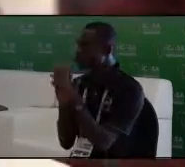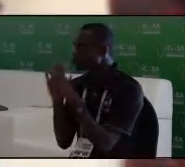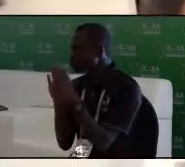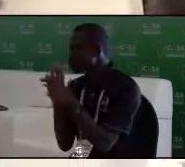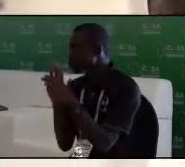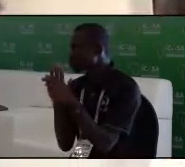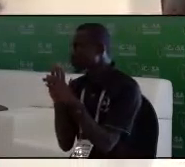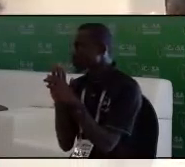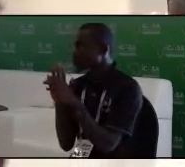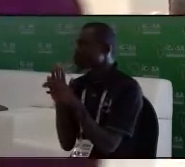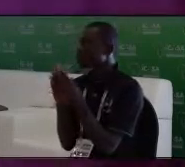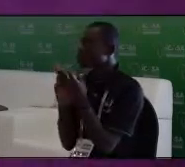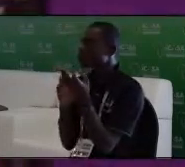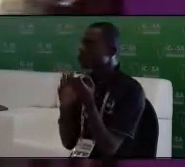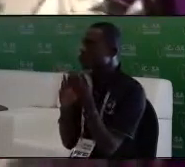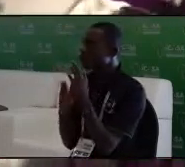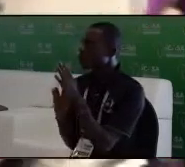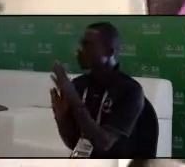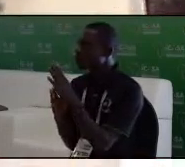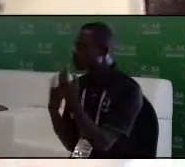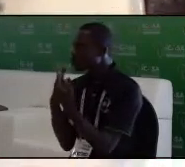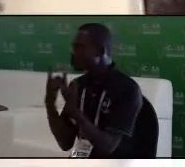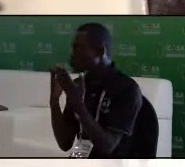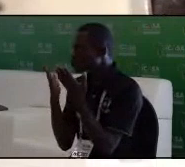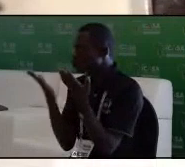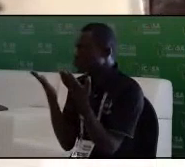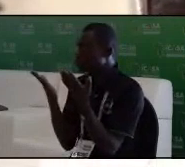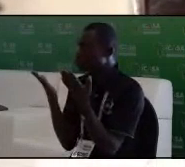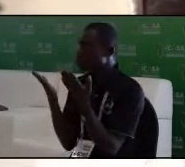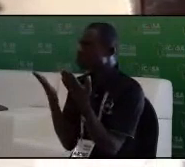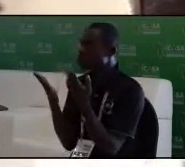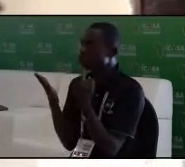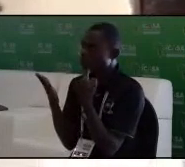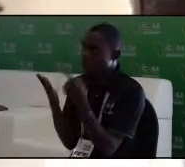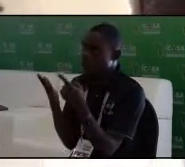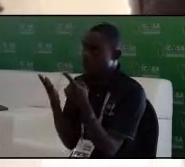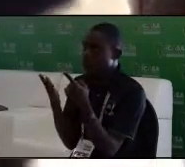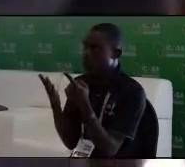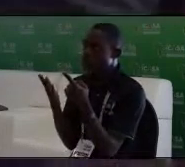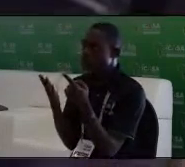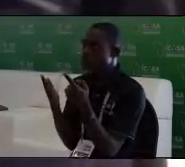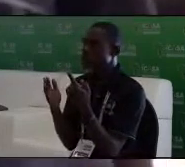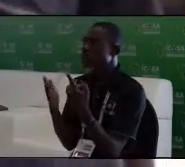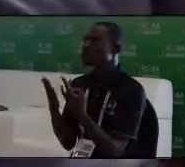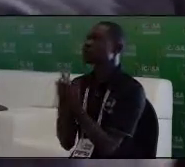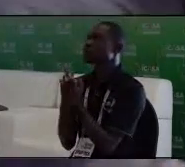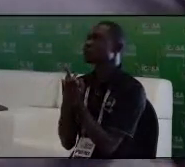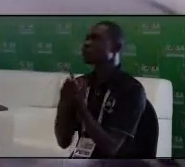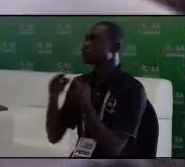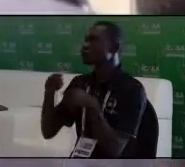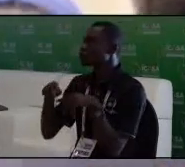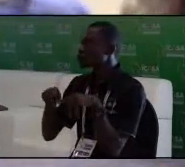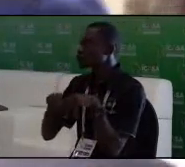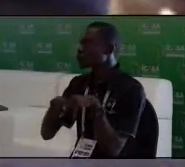countries for them to match from the funds they get from their allocation, a kind of an additional incentive to really help the